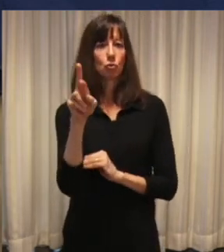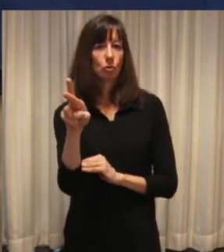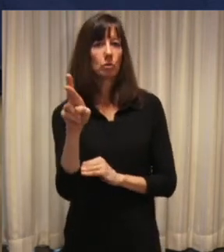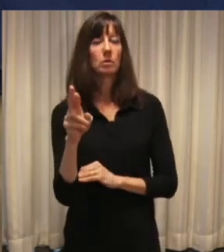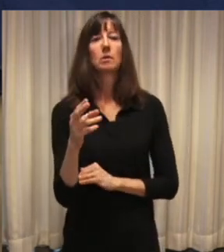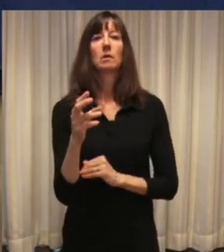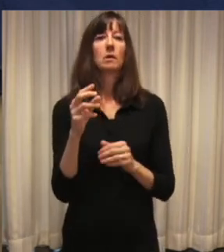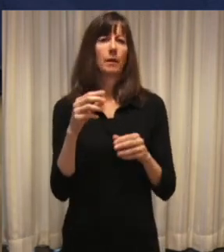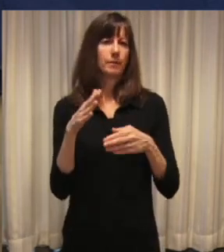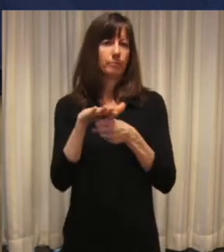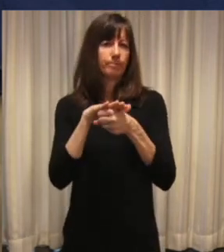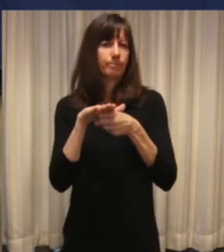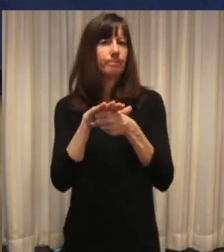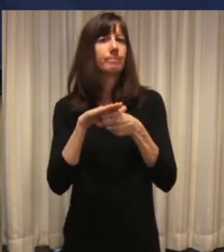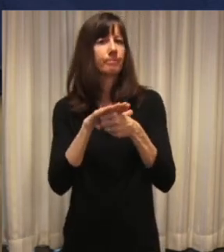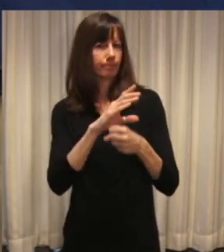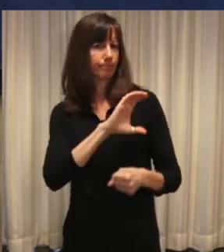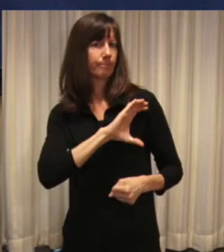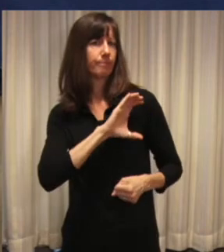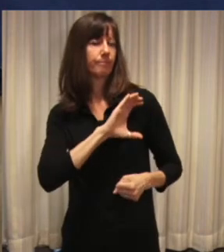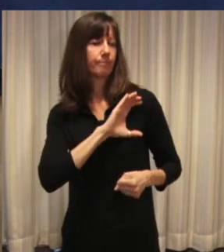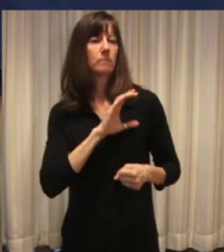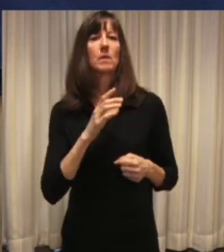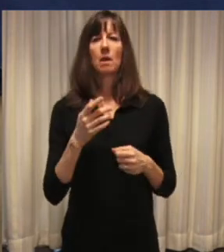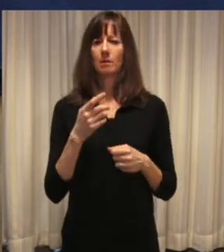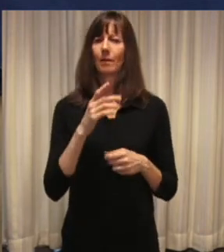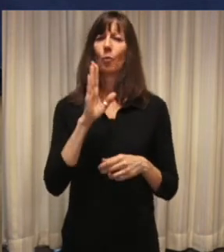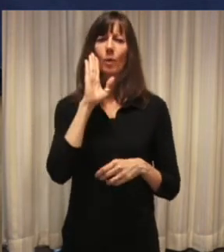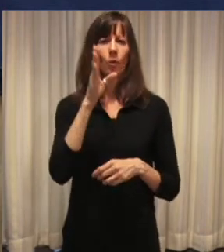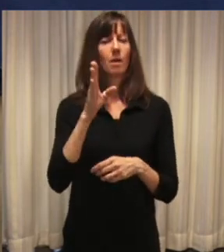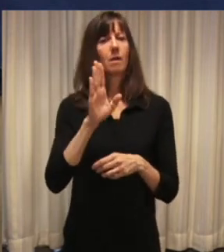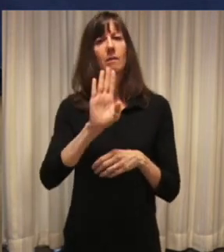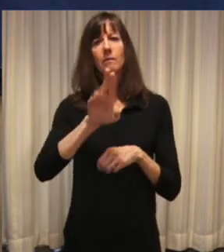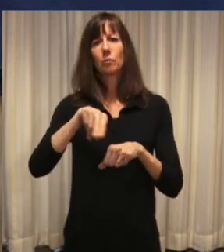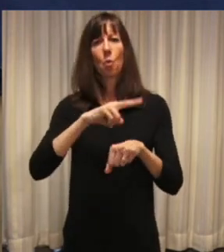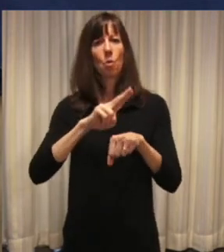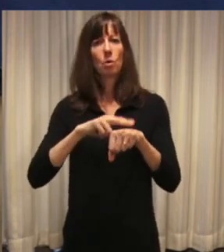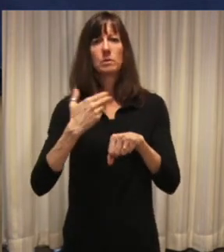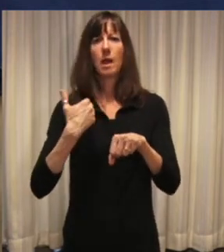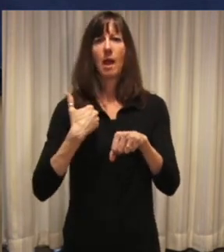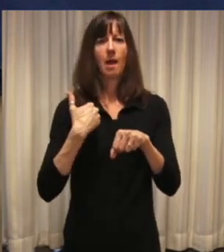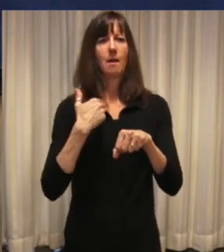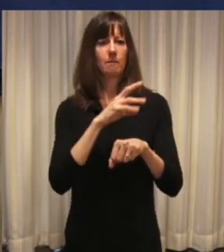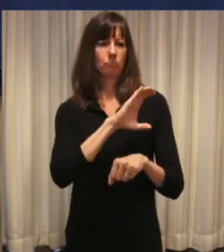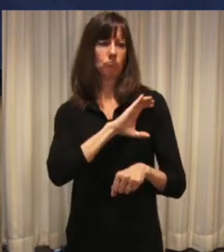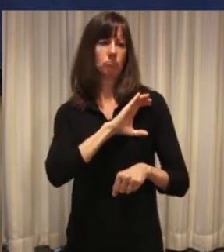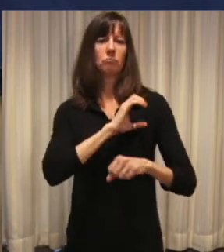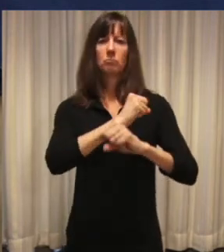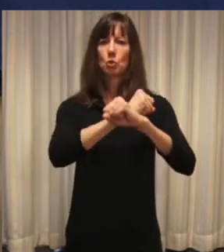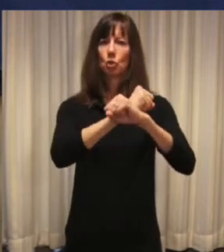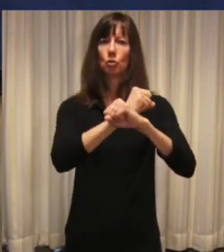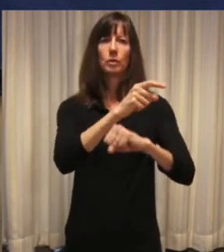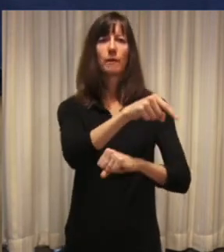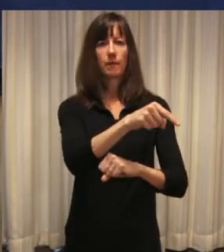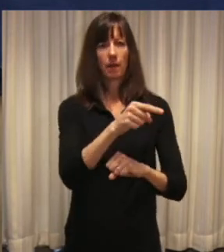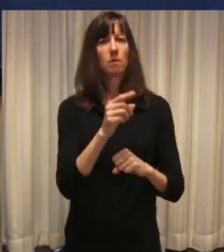enforcement. So we will absolutely have law enforcement as a key part of the plan from a security